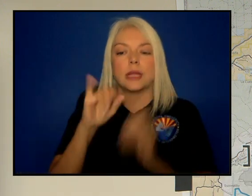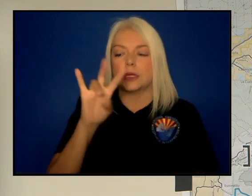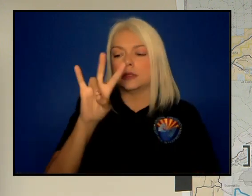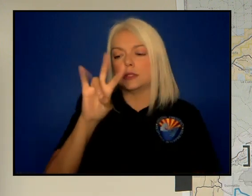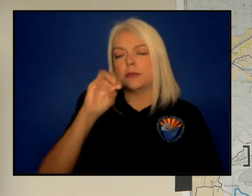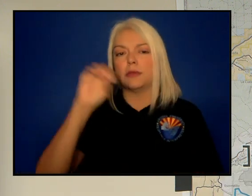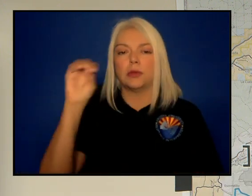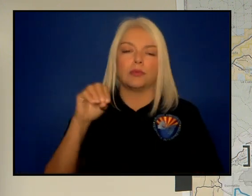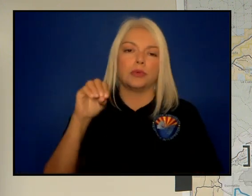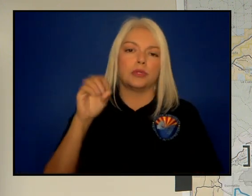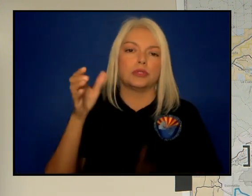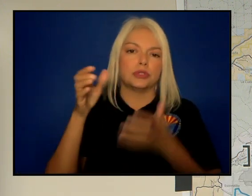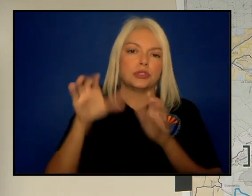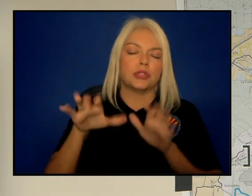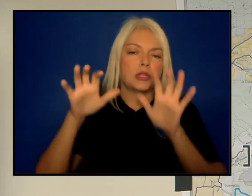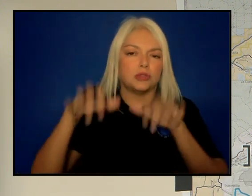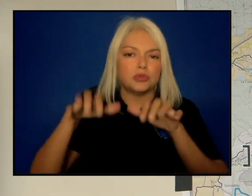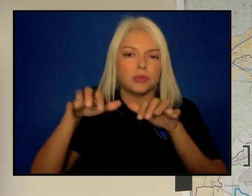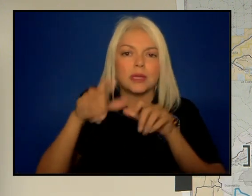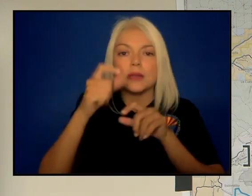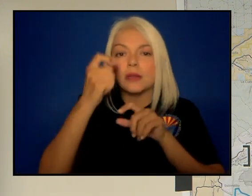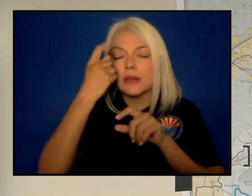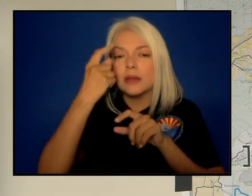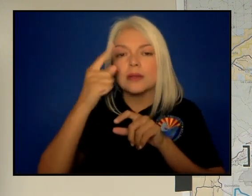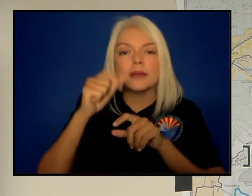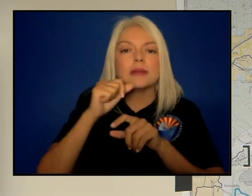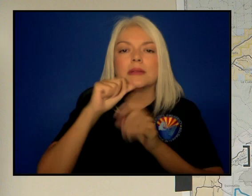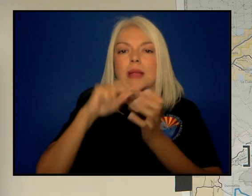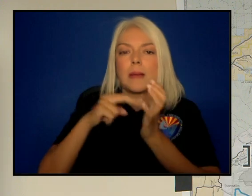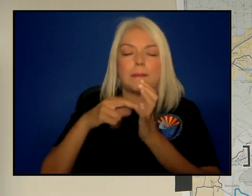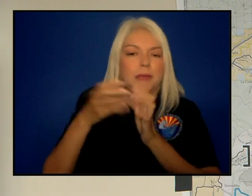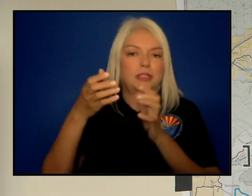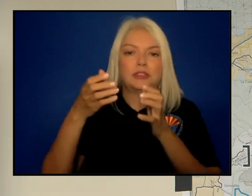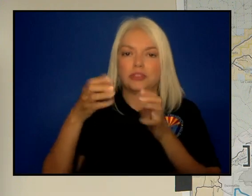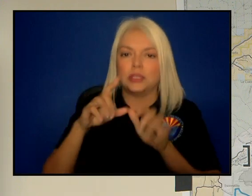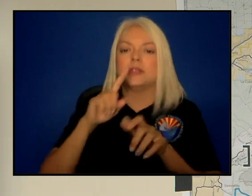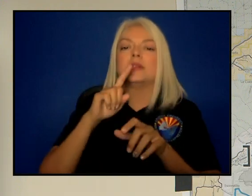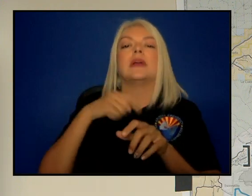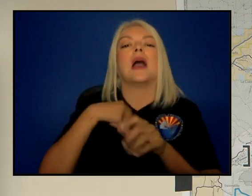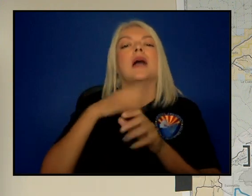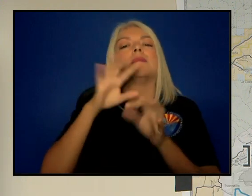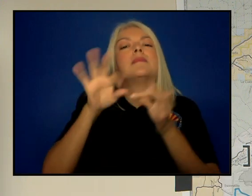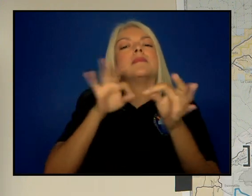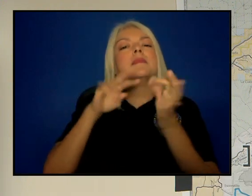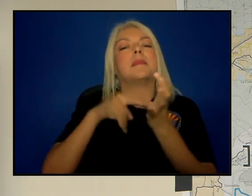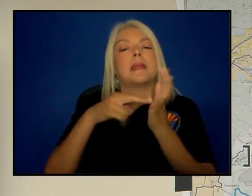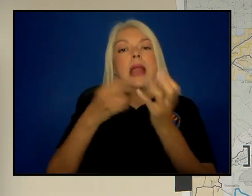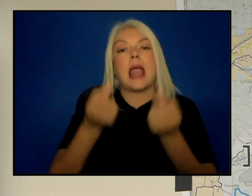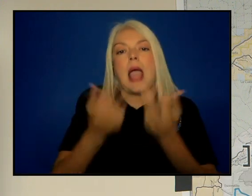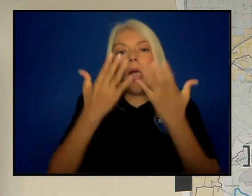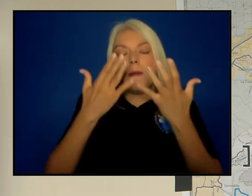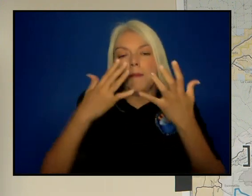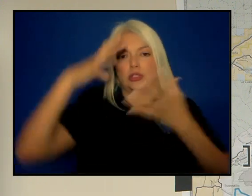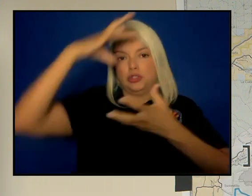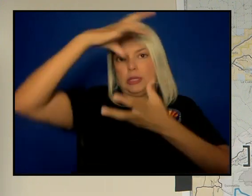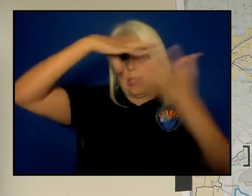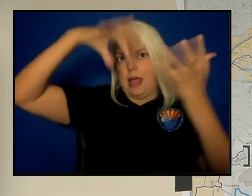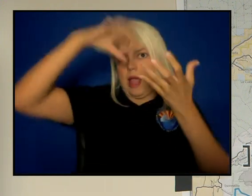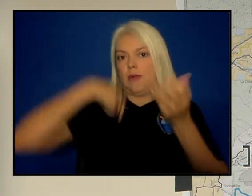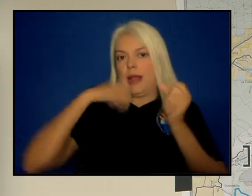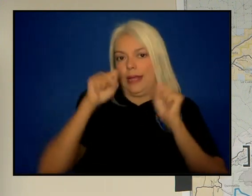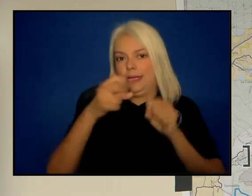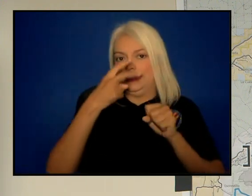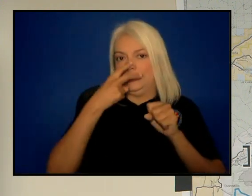case, I'm not talking about chances. I'm talking about the amount of coverage I expect to see and that I'm confident we'll